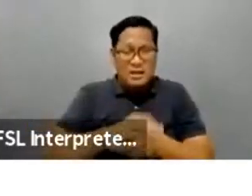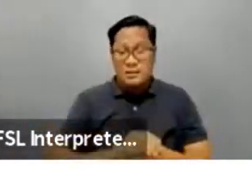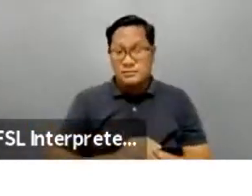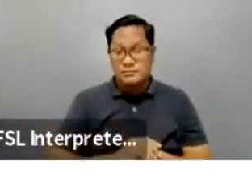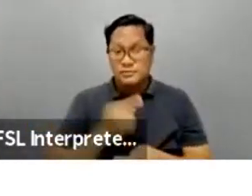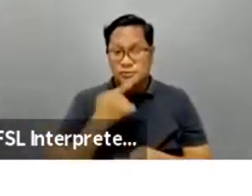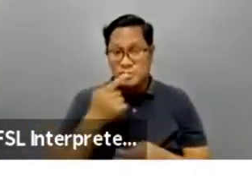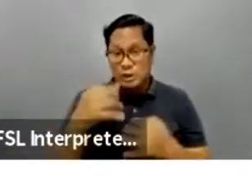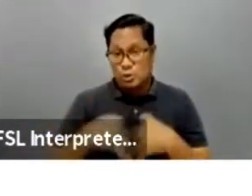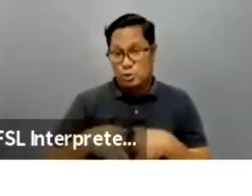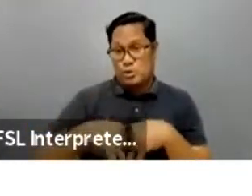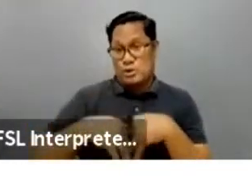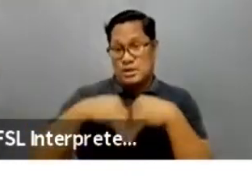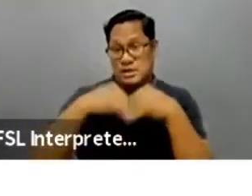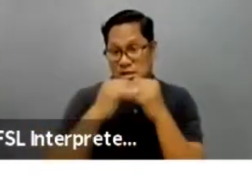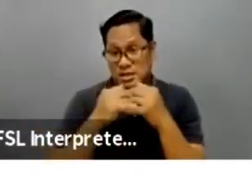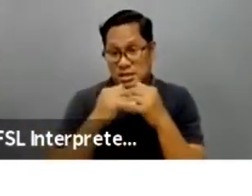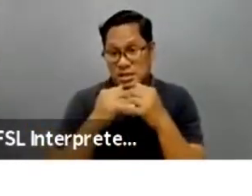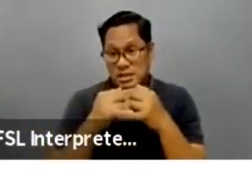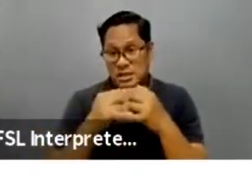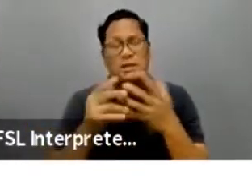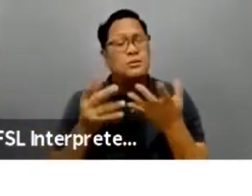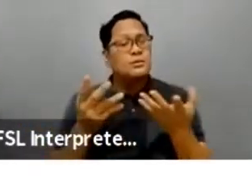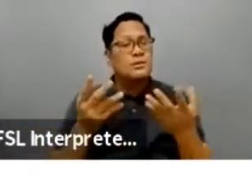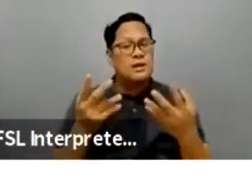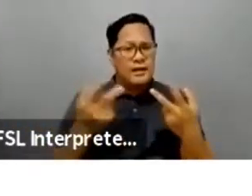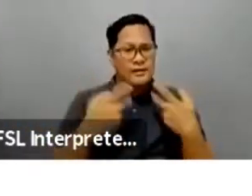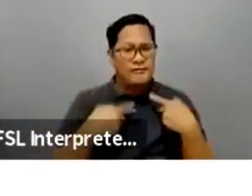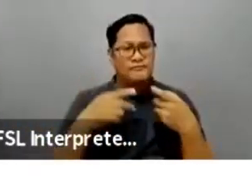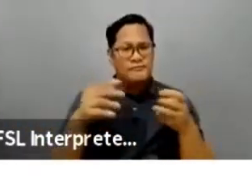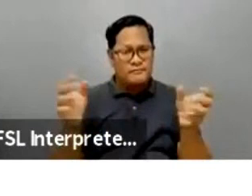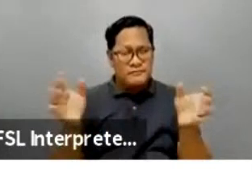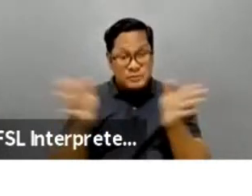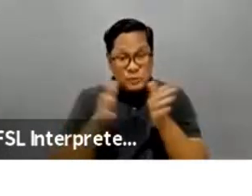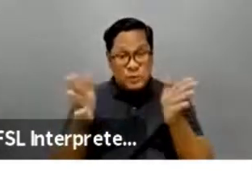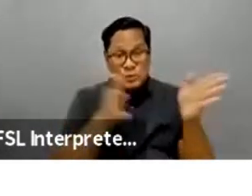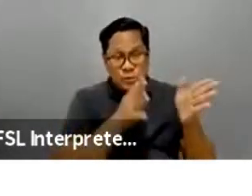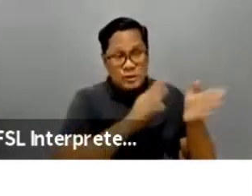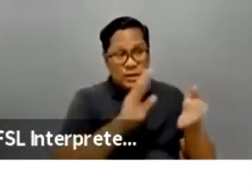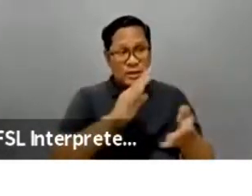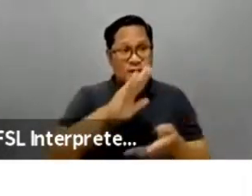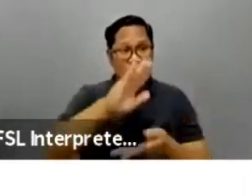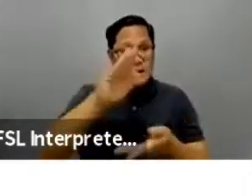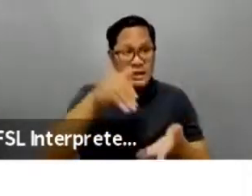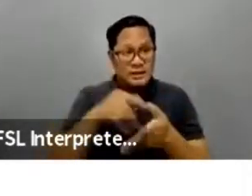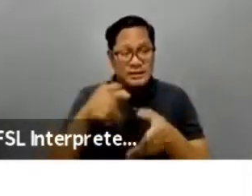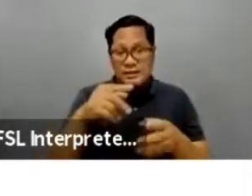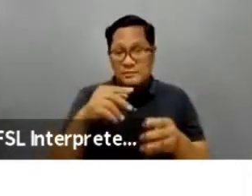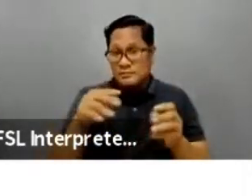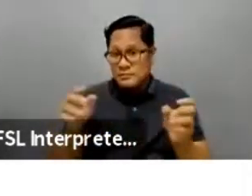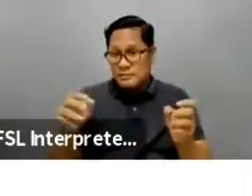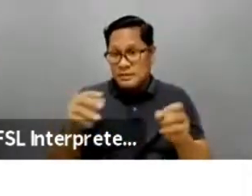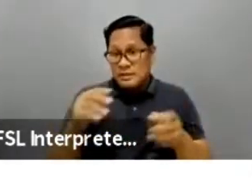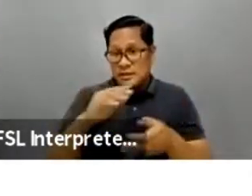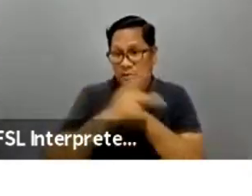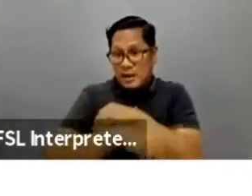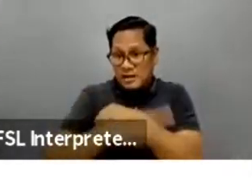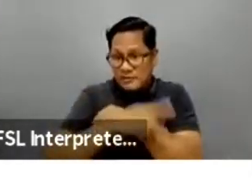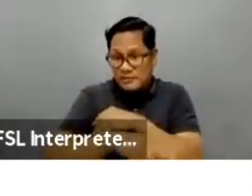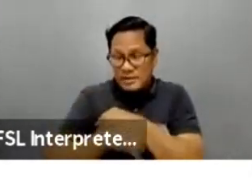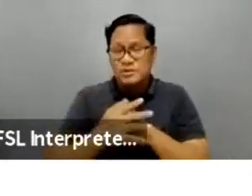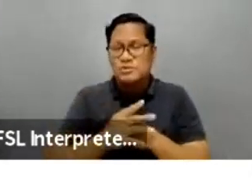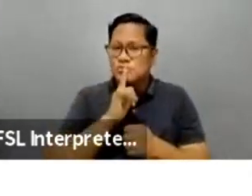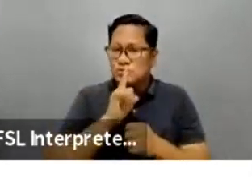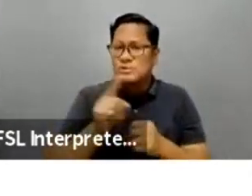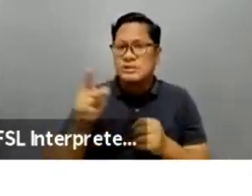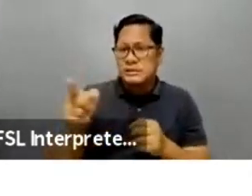You're creating a mini PhilHealth in each province. And that special health fund here will have to fund